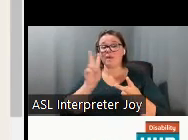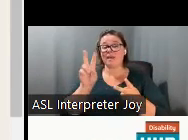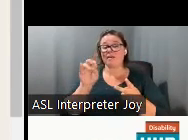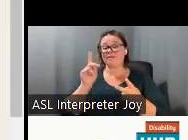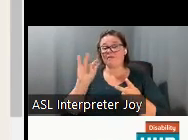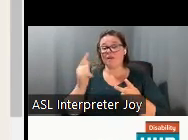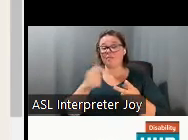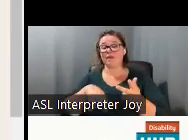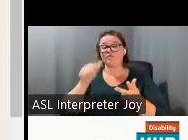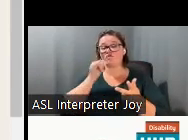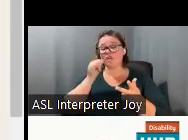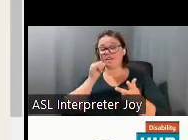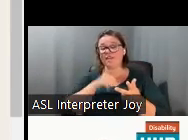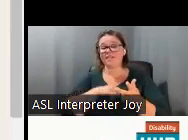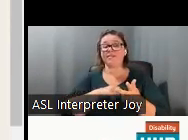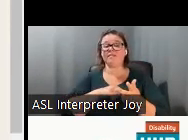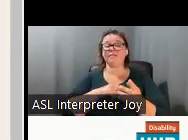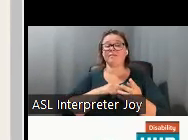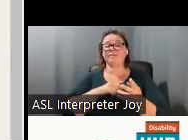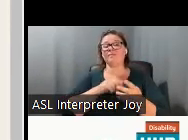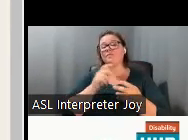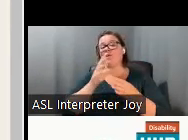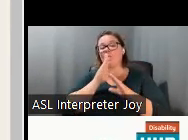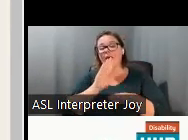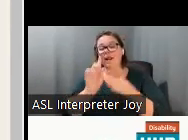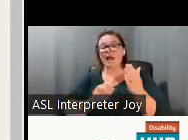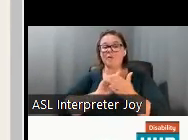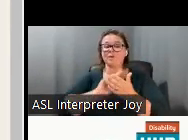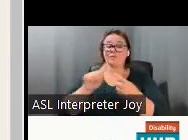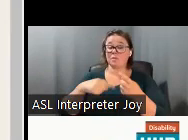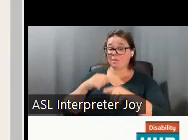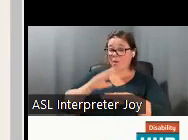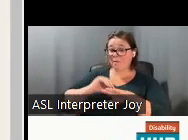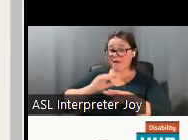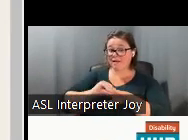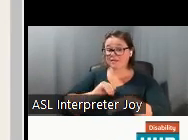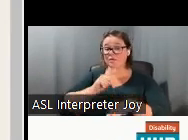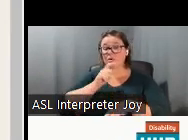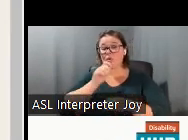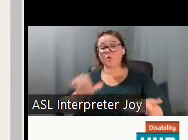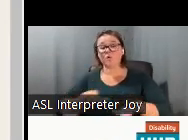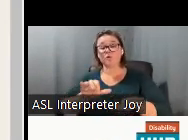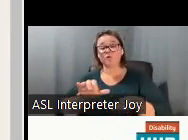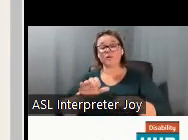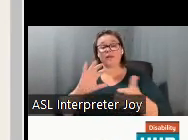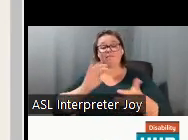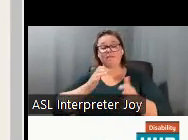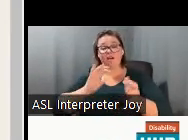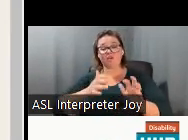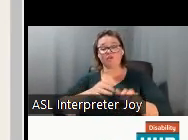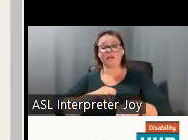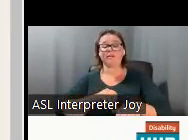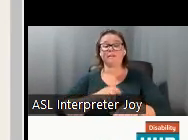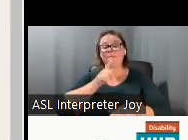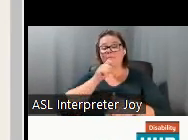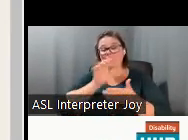drinking, when are quiet hours, what about pets, who's doing the laundry, who's